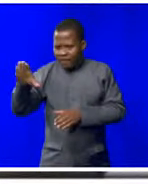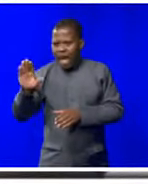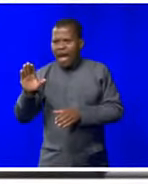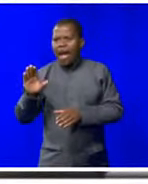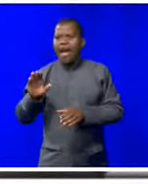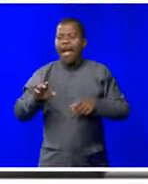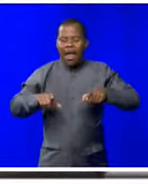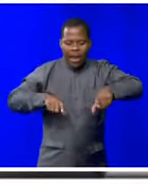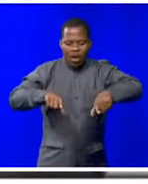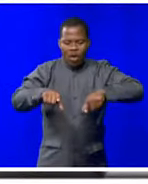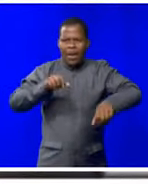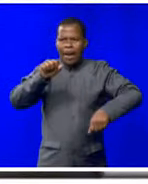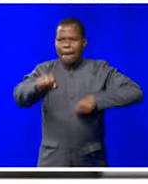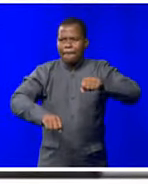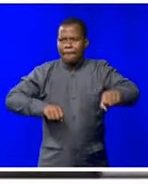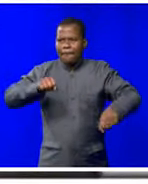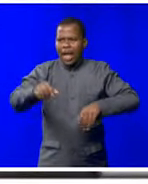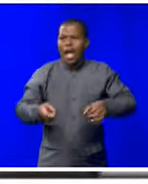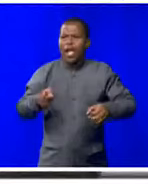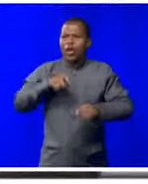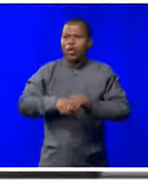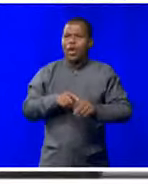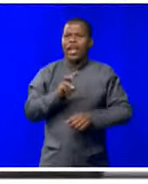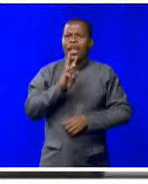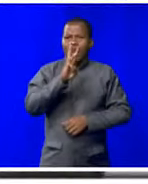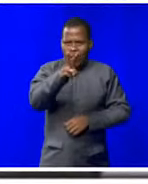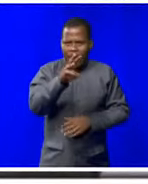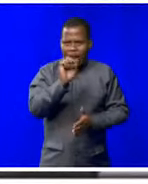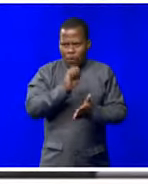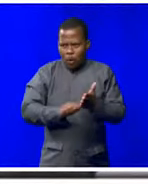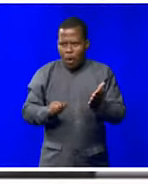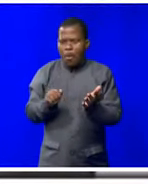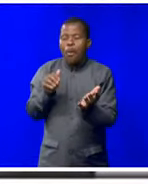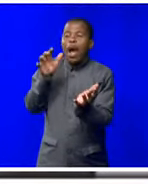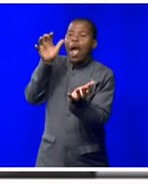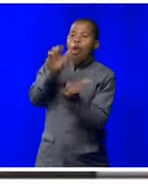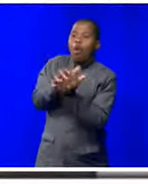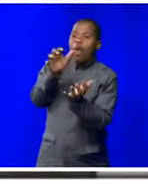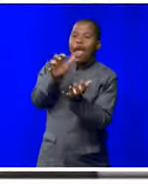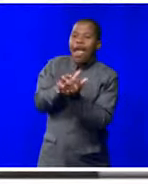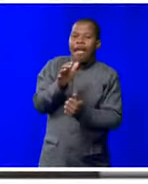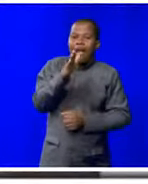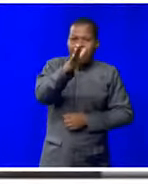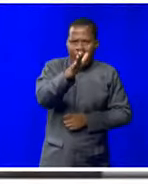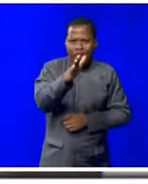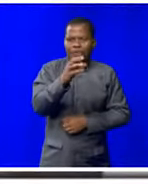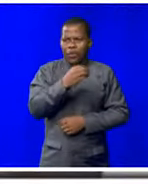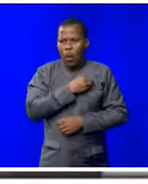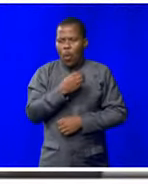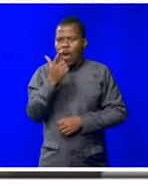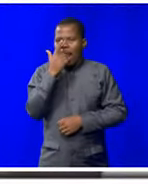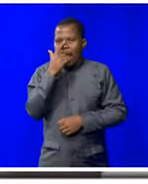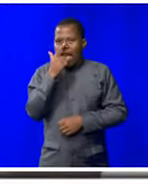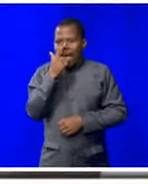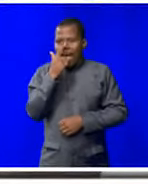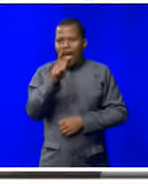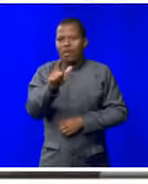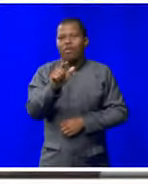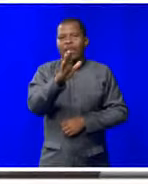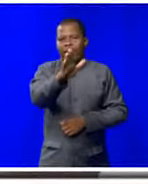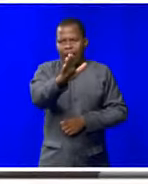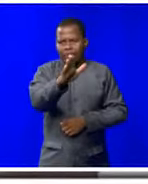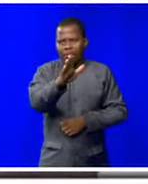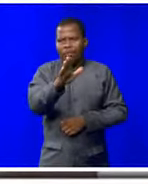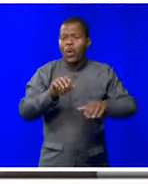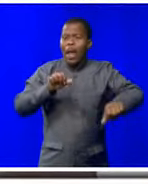challenge of cycling from Ngwenya border post to Lavumisa border post in one day. This cycling ride is a test